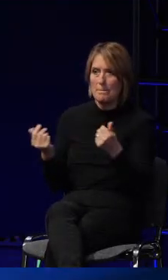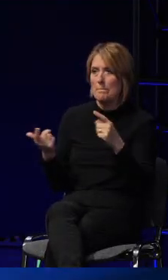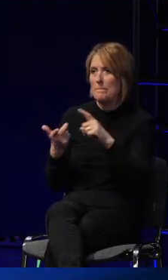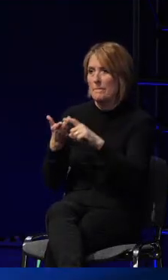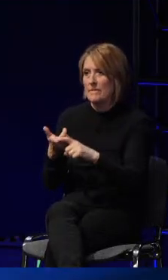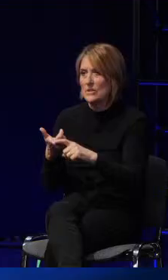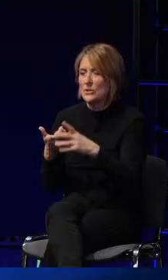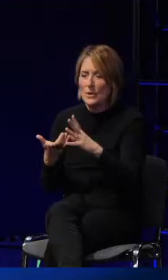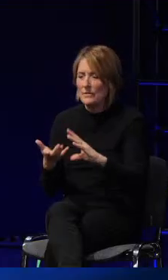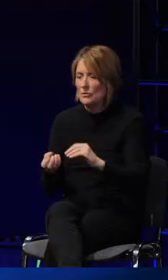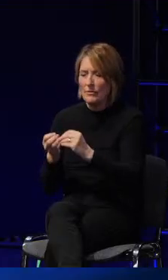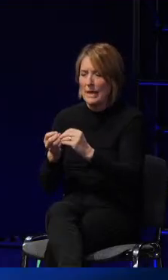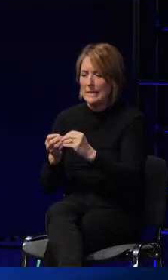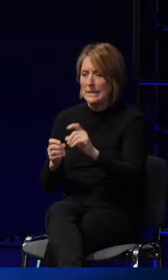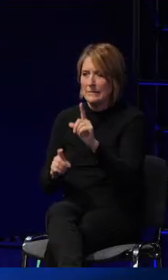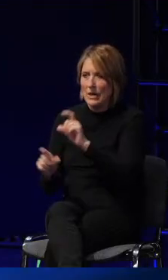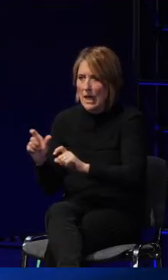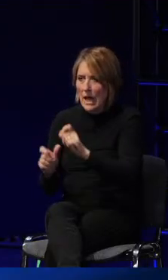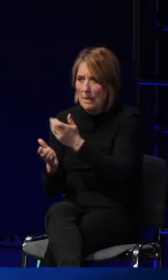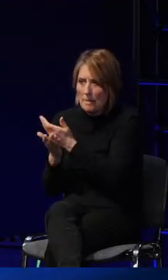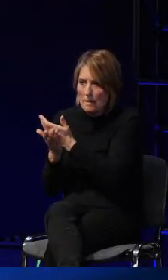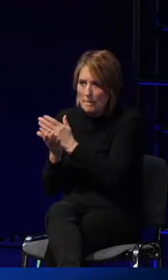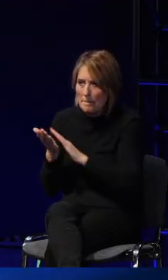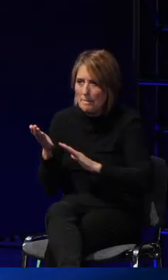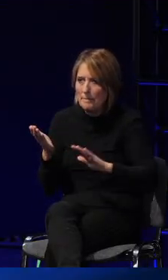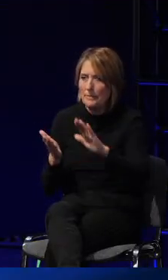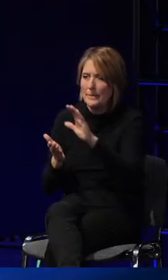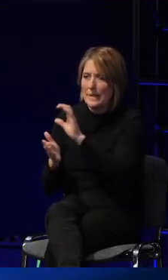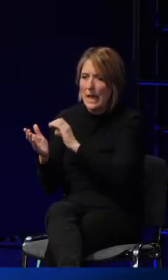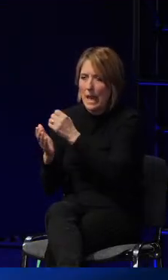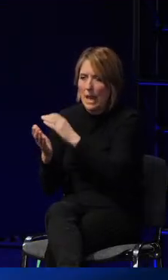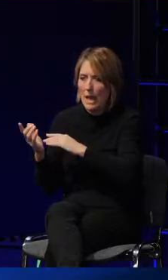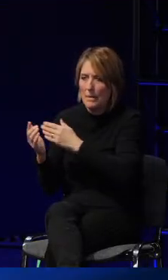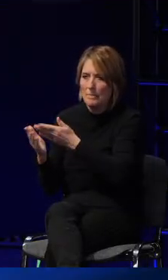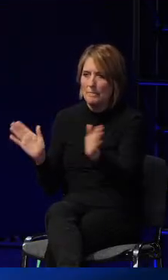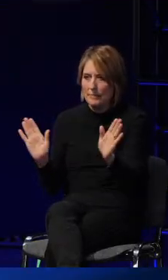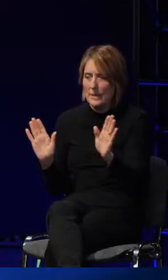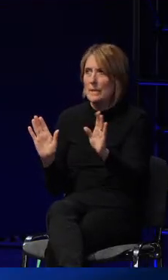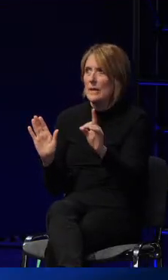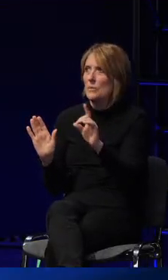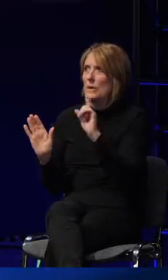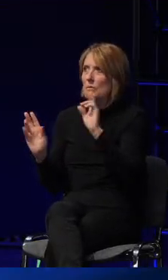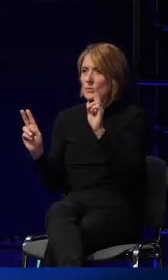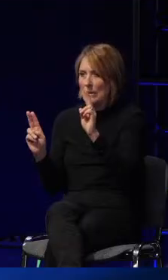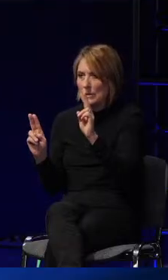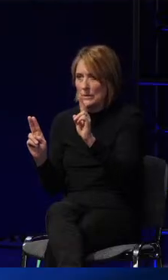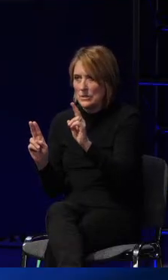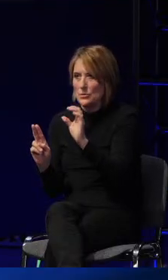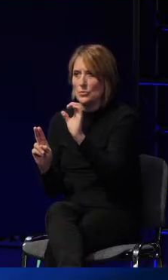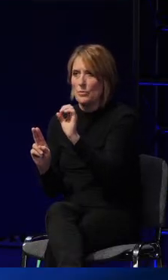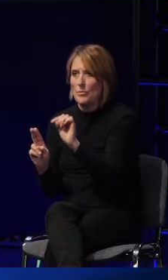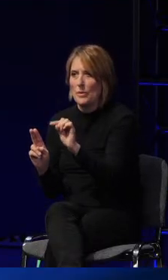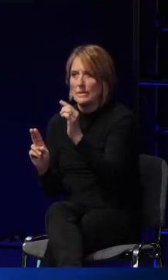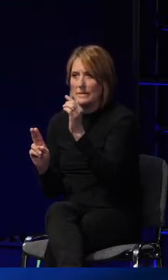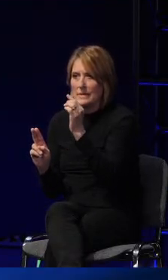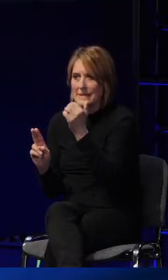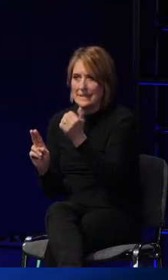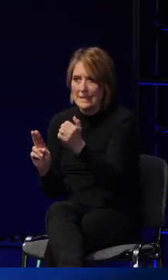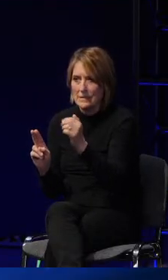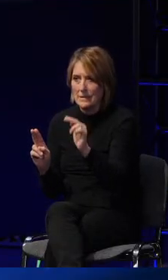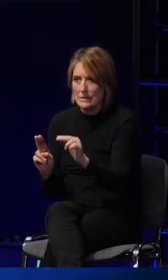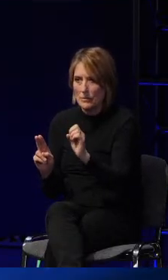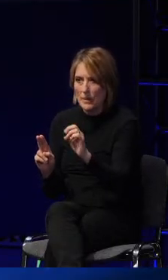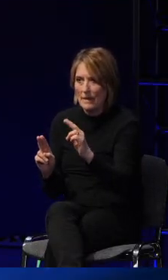having to create palettes and mix as the percentage keeps going down and down and down to like 0.7, 0.6, 0.5. So I think for me, those low